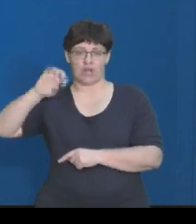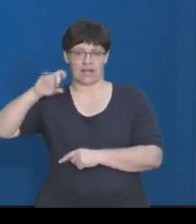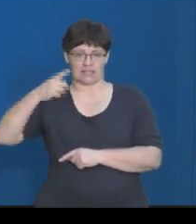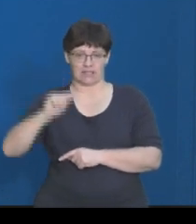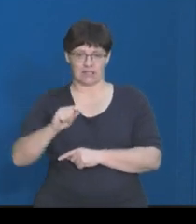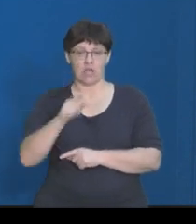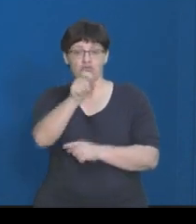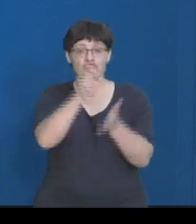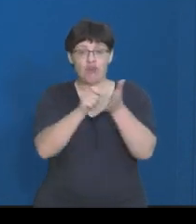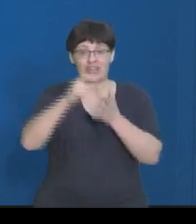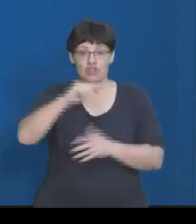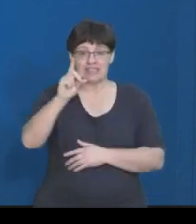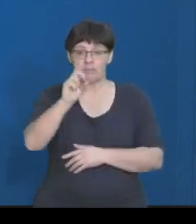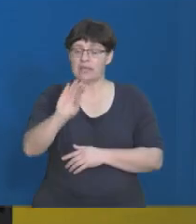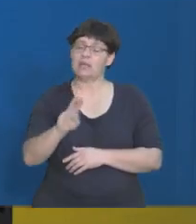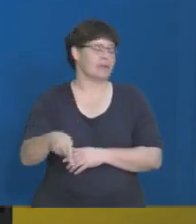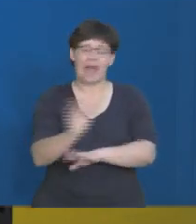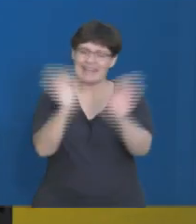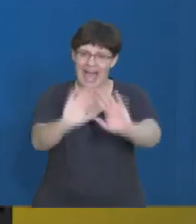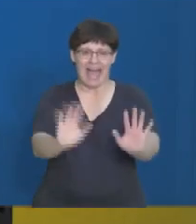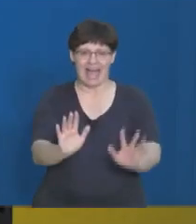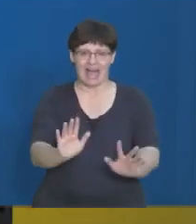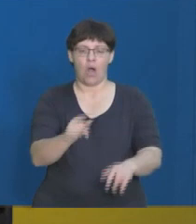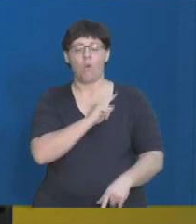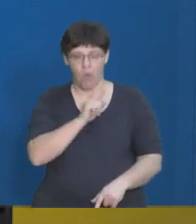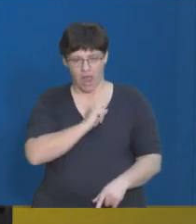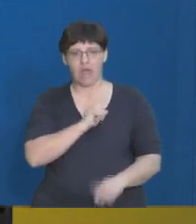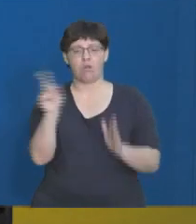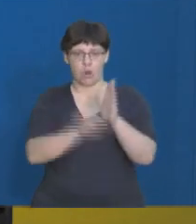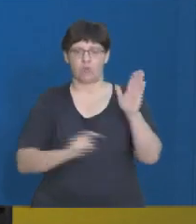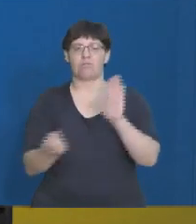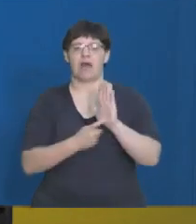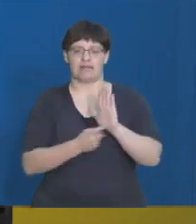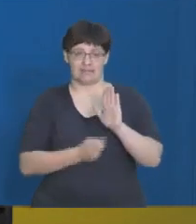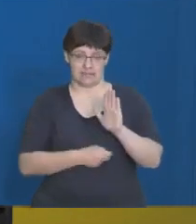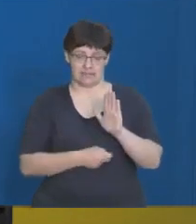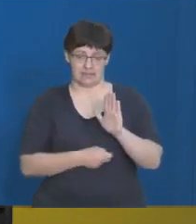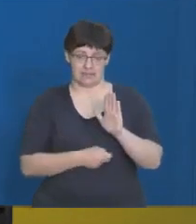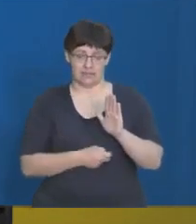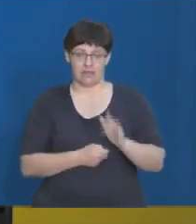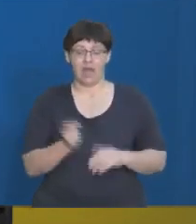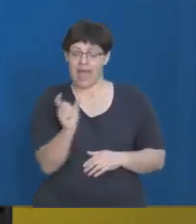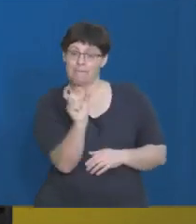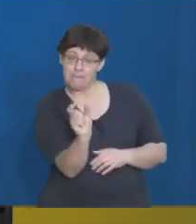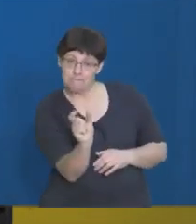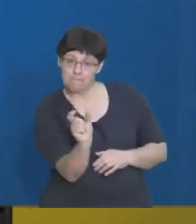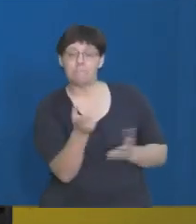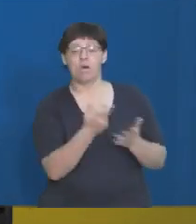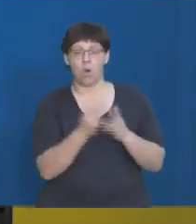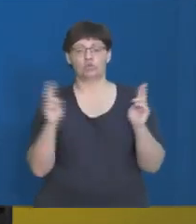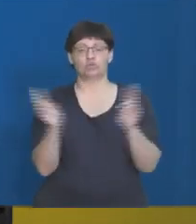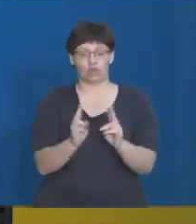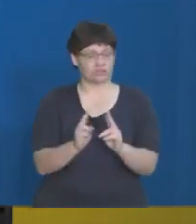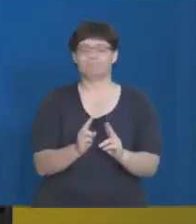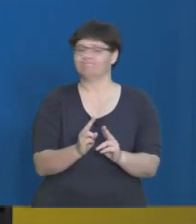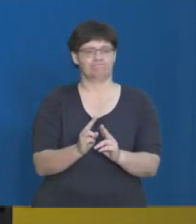write GDP. If you guys write GDP, you do not earn marks. An acronym or an abbreviation